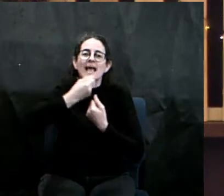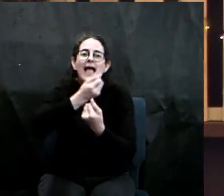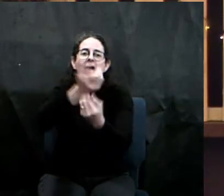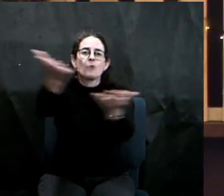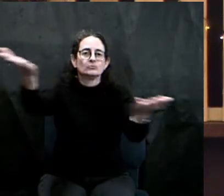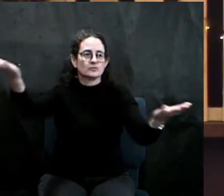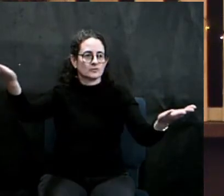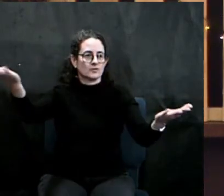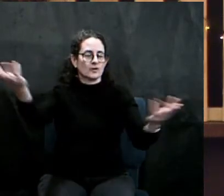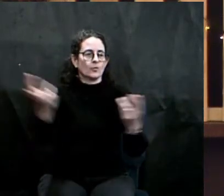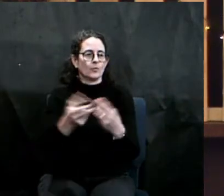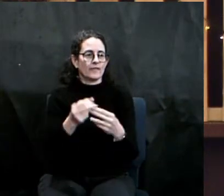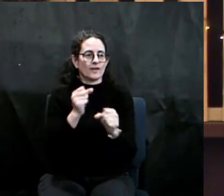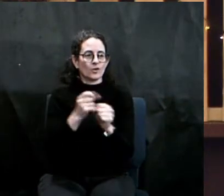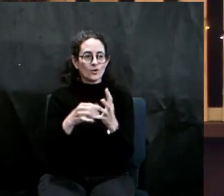Jesus?